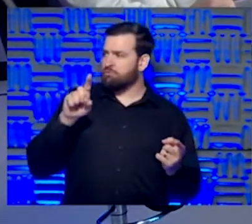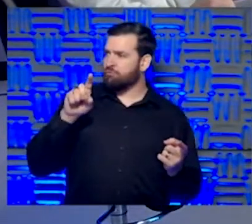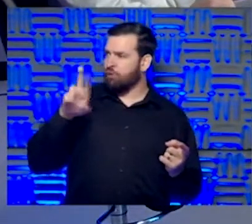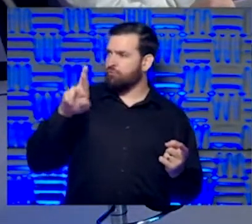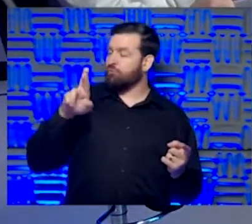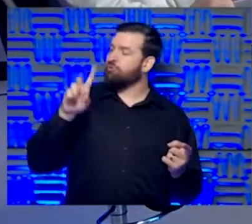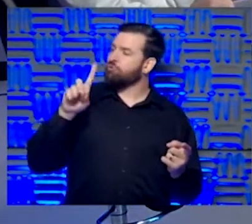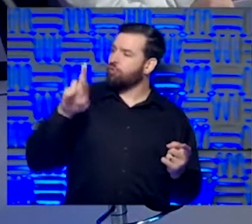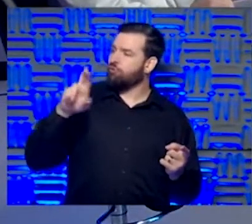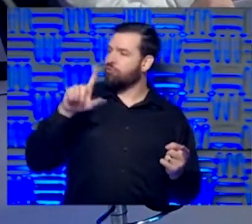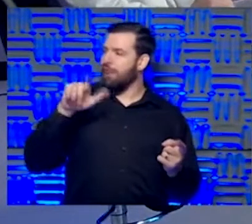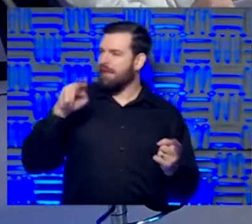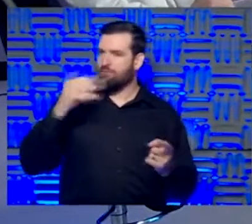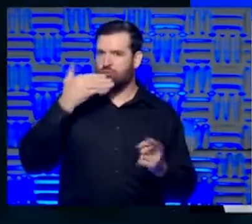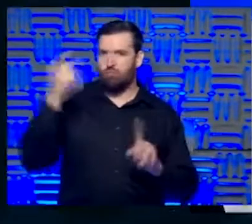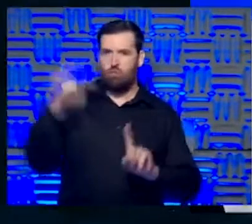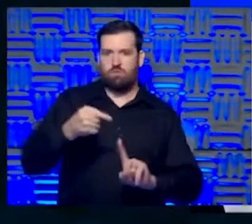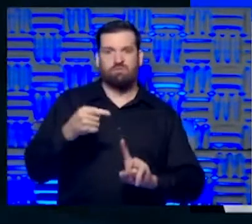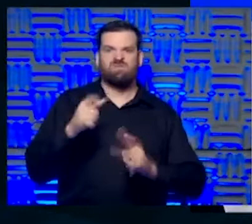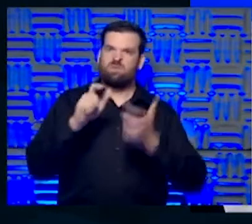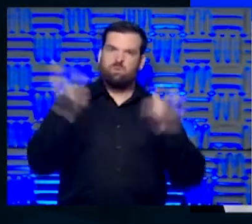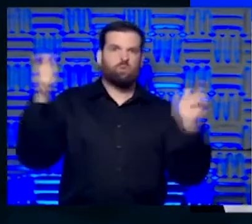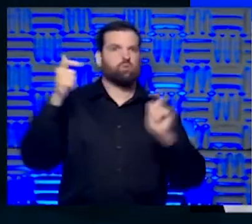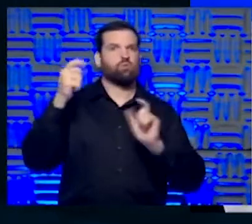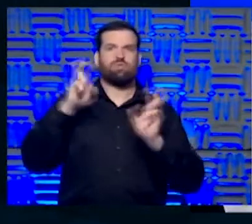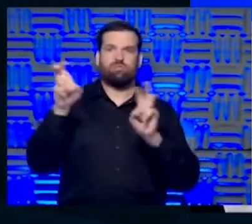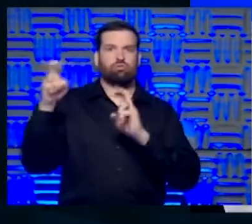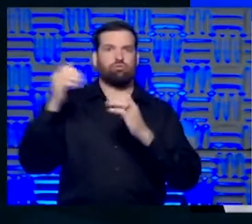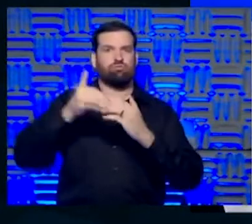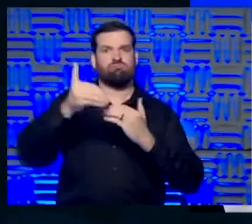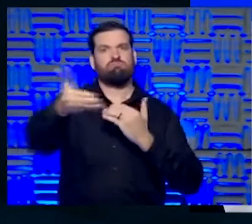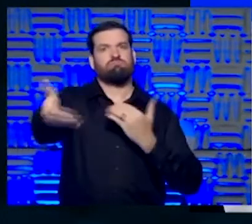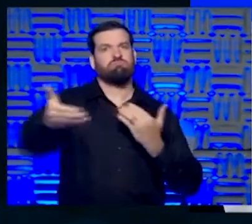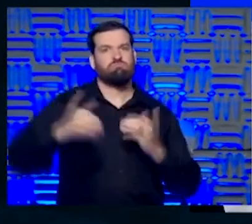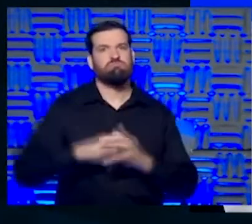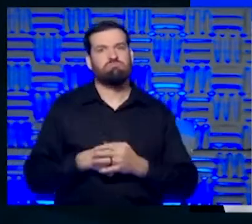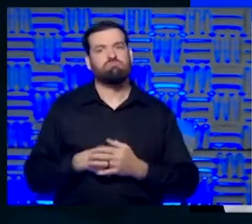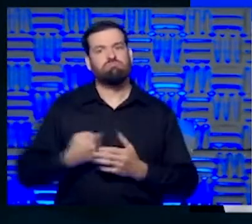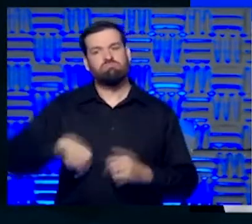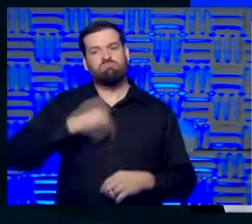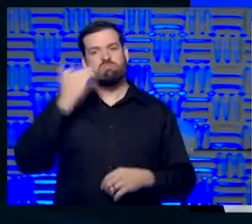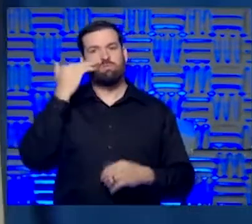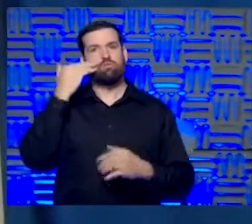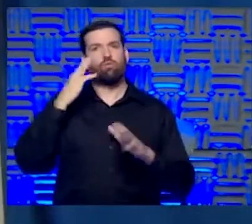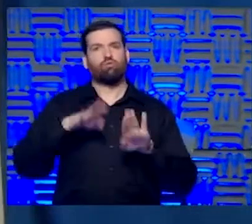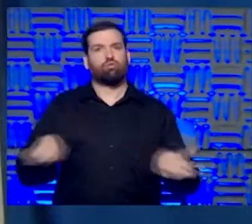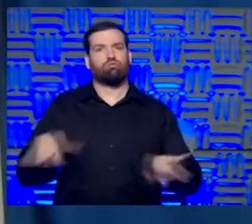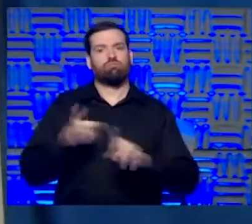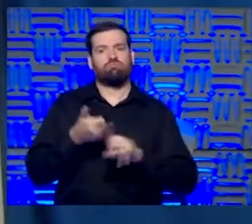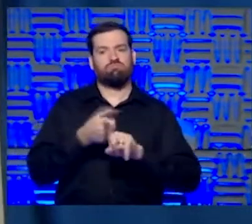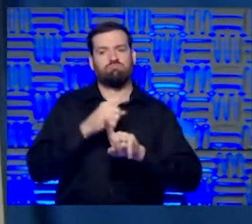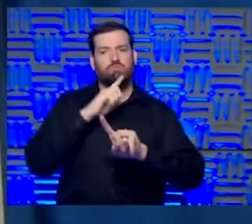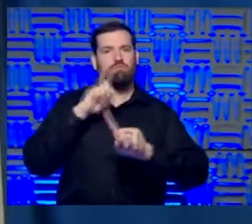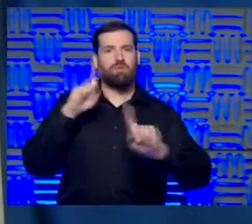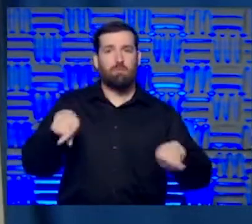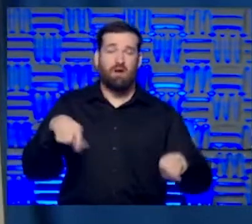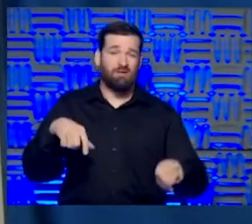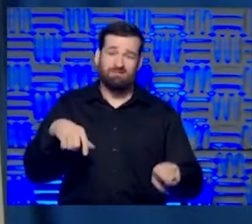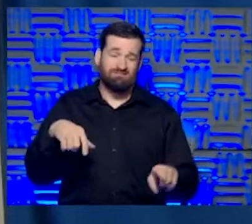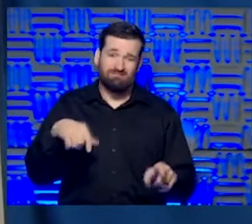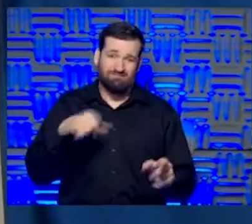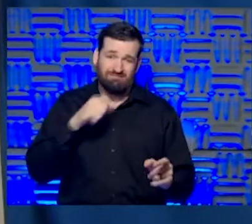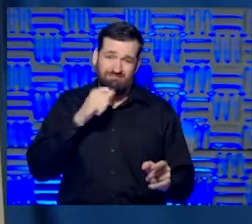is going to be a huge issue going forward. We know that children respond poorly